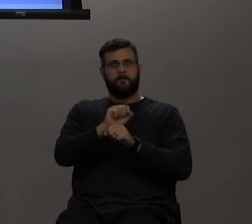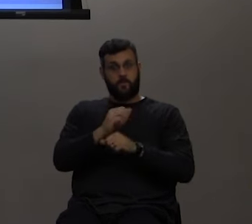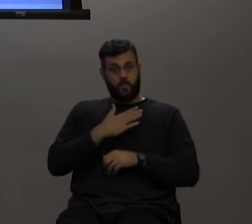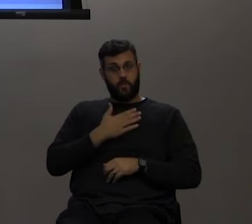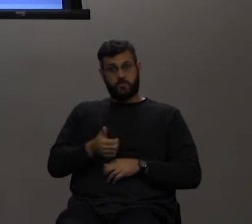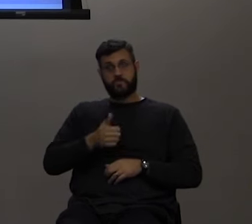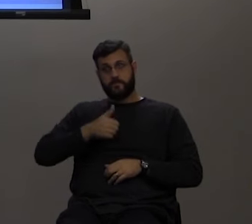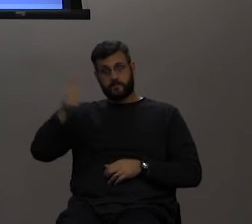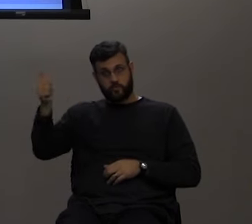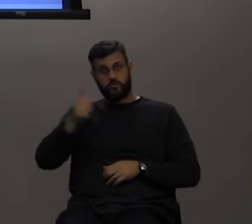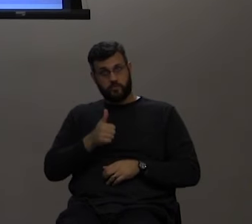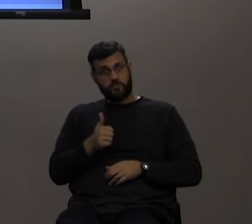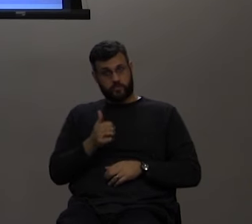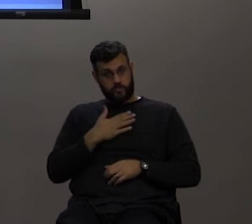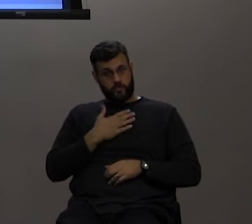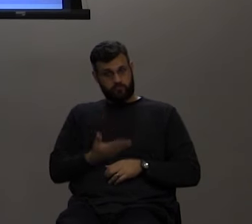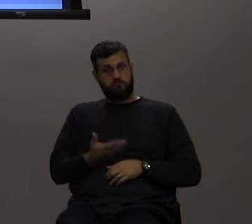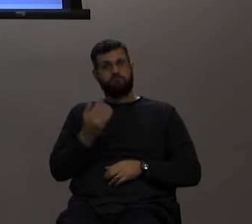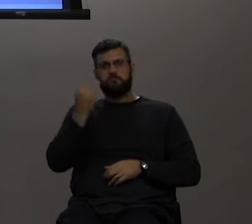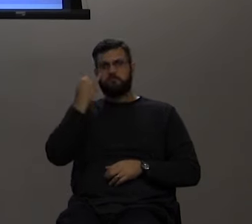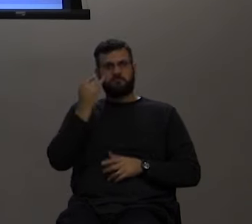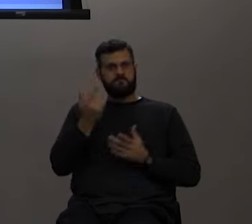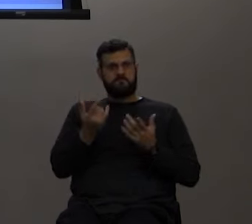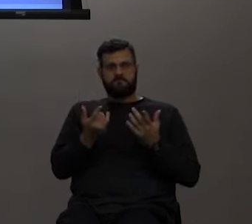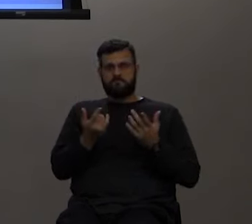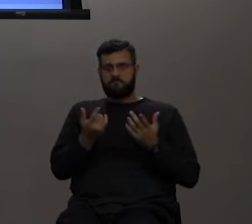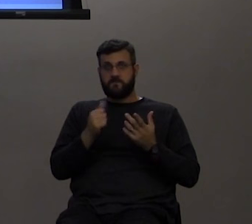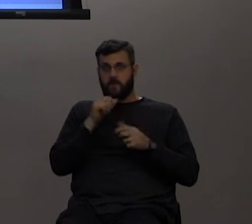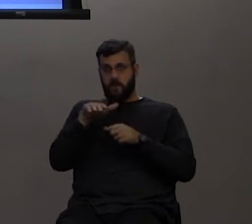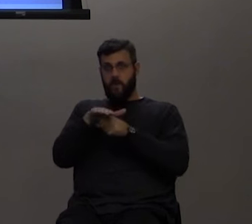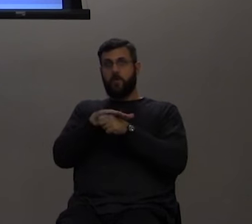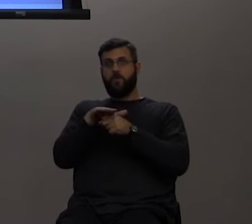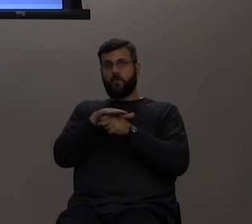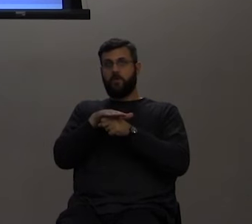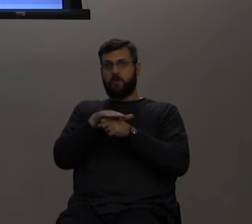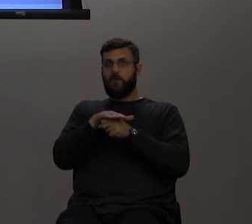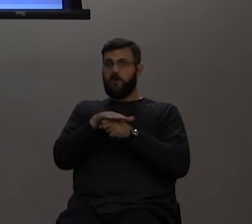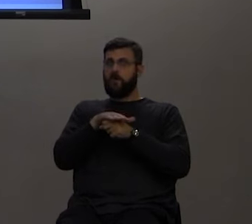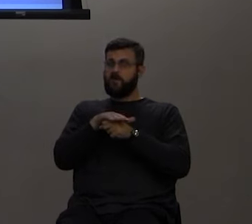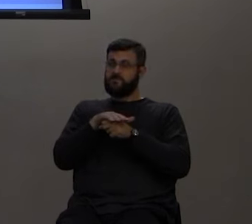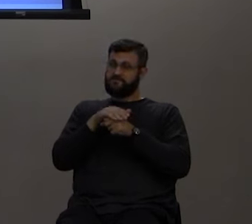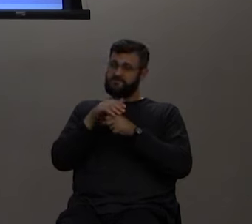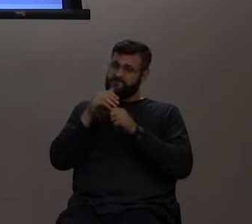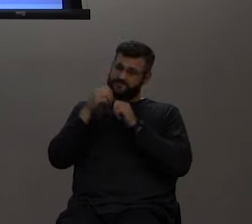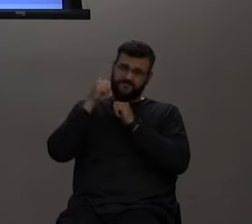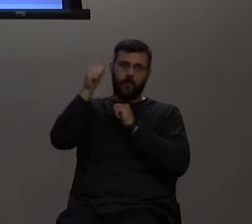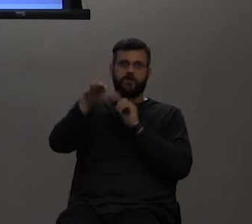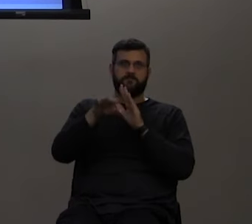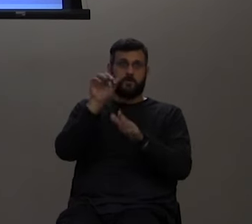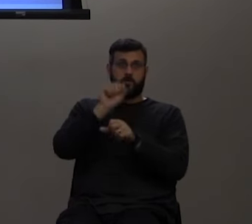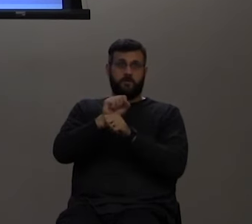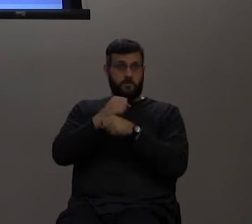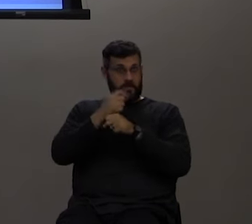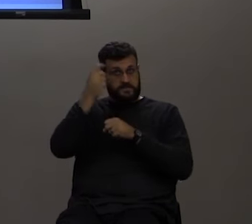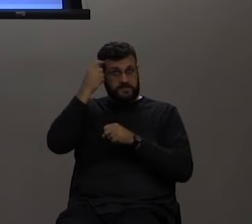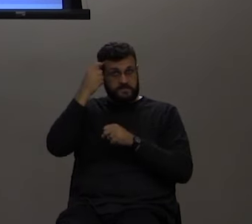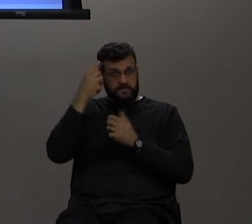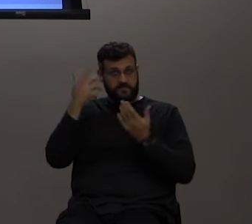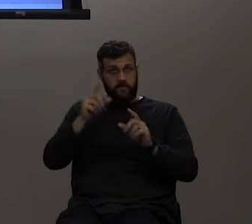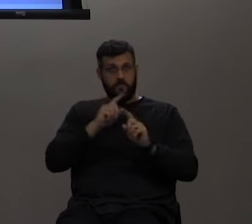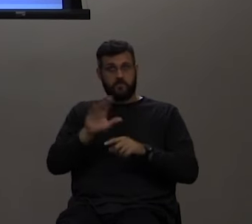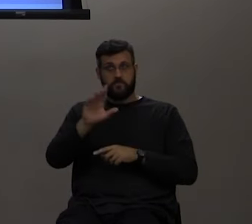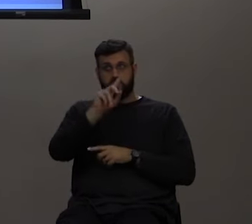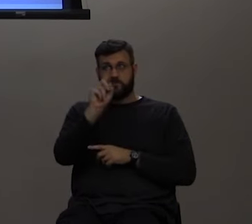willing to commute, I mean, if it's not somewhere locally, they're going to have to go to find it. Does that make sense? Have I answered your